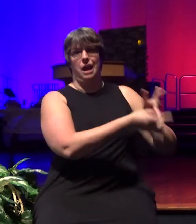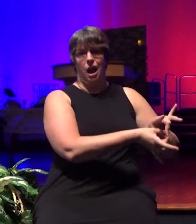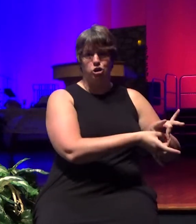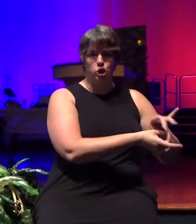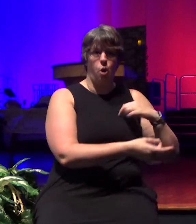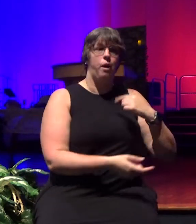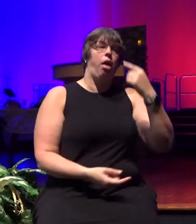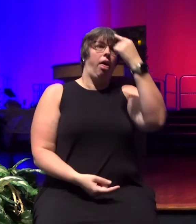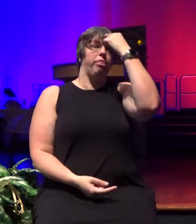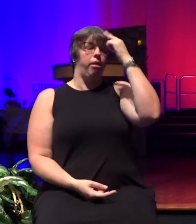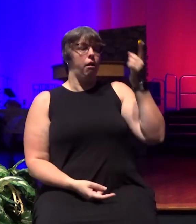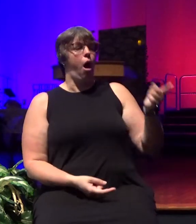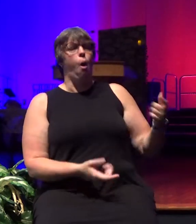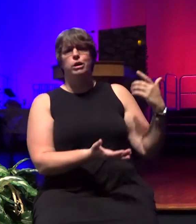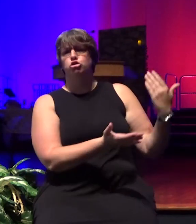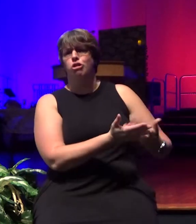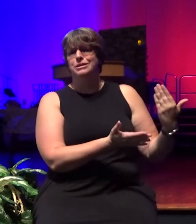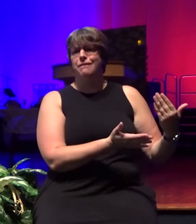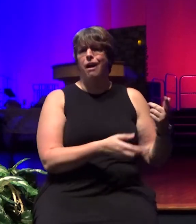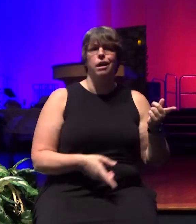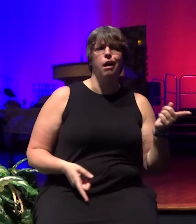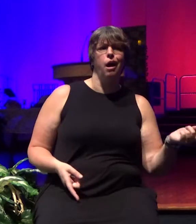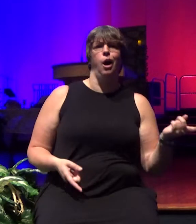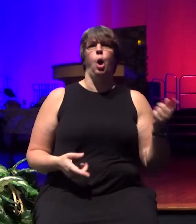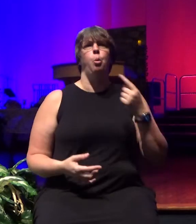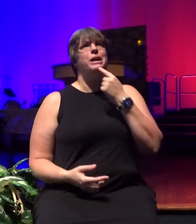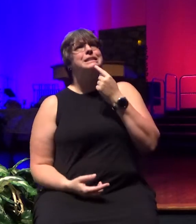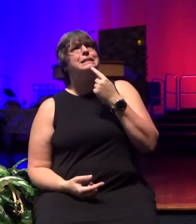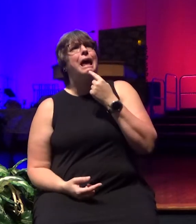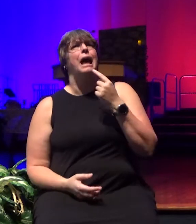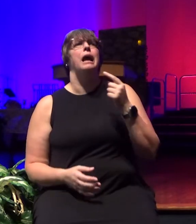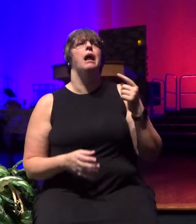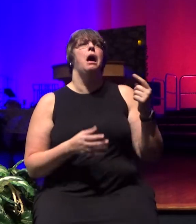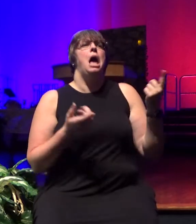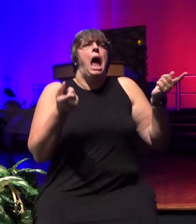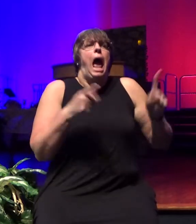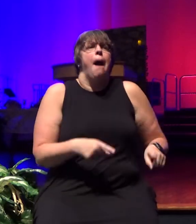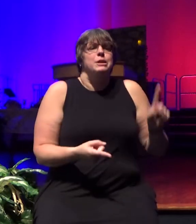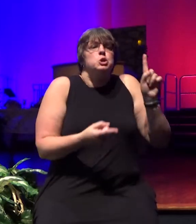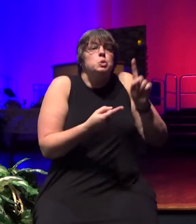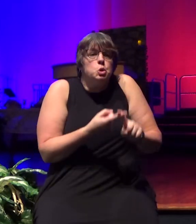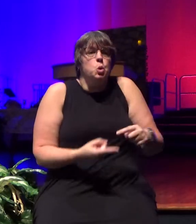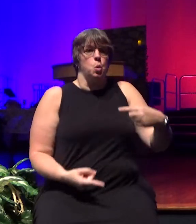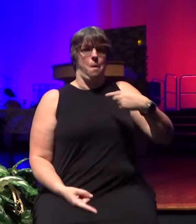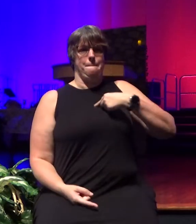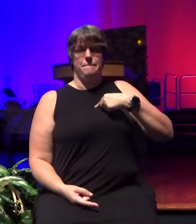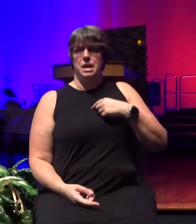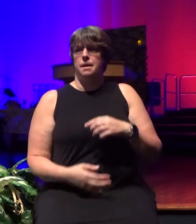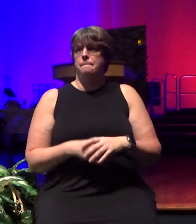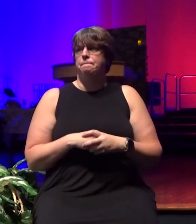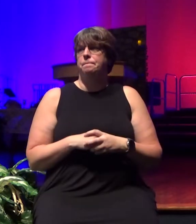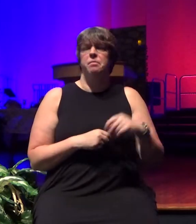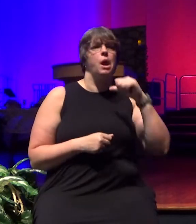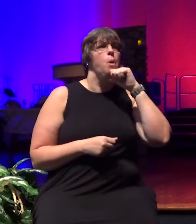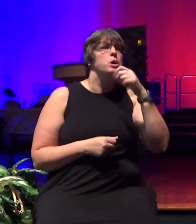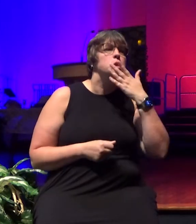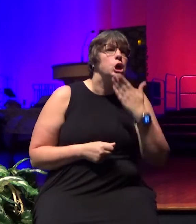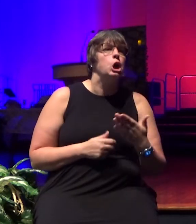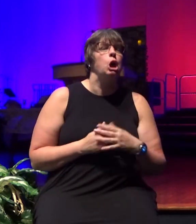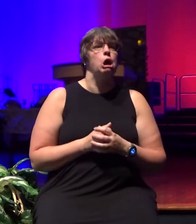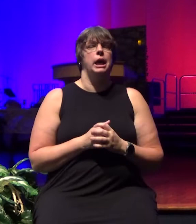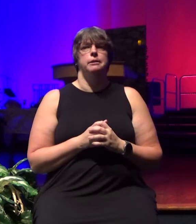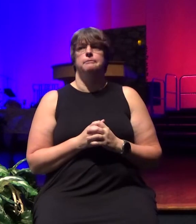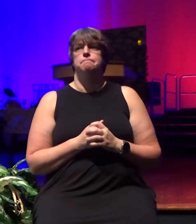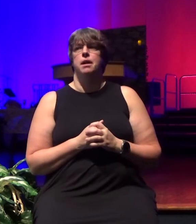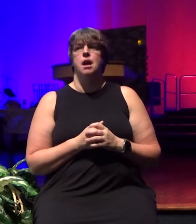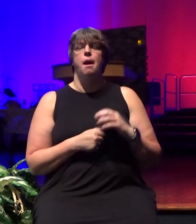whatever happened to us, what was said to us, what was done, that was in truth not good, and yet we stay attached to that. We stay